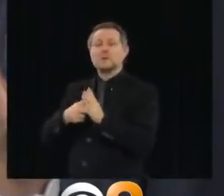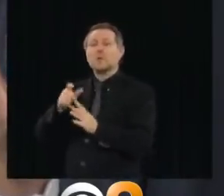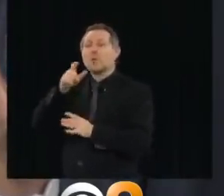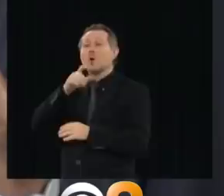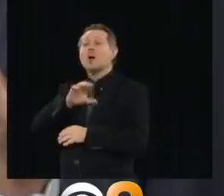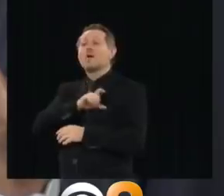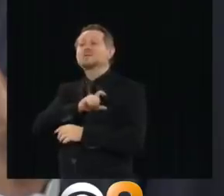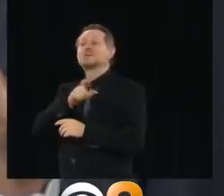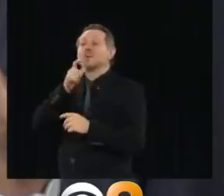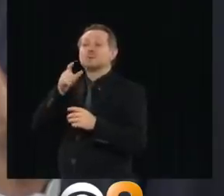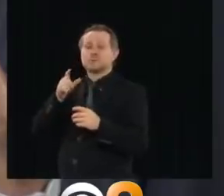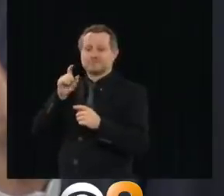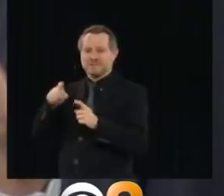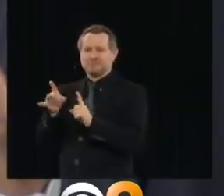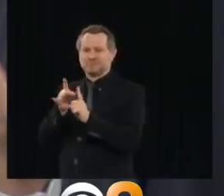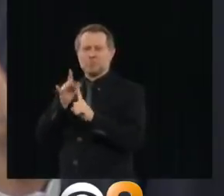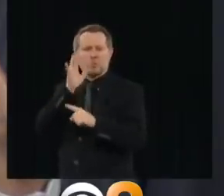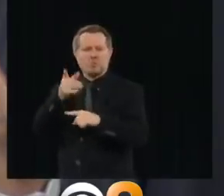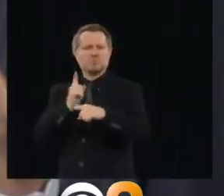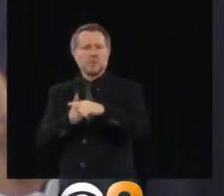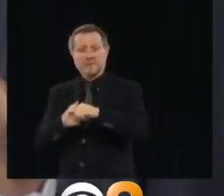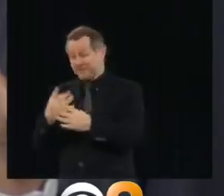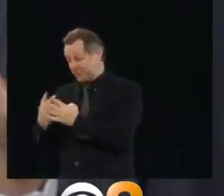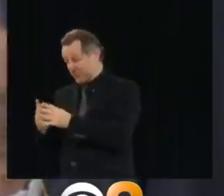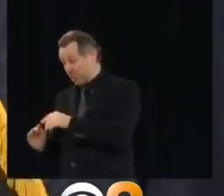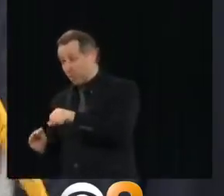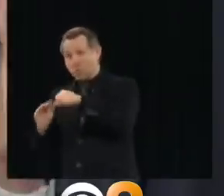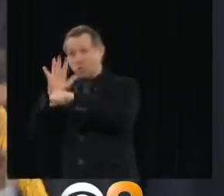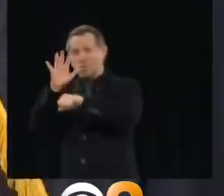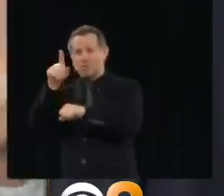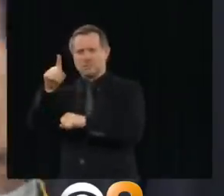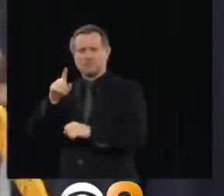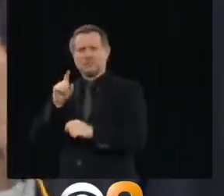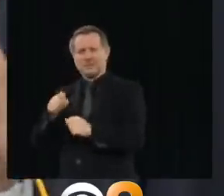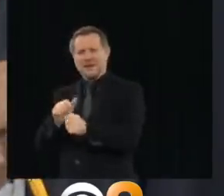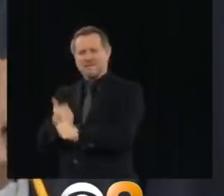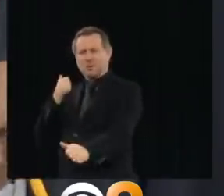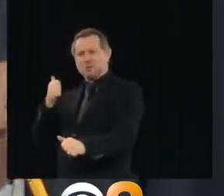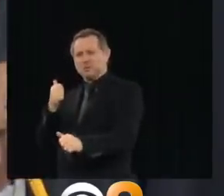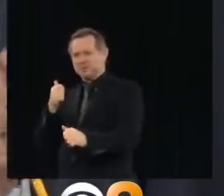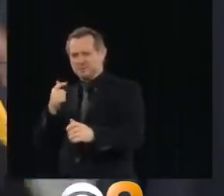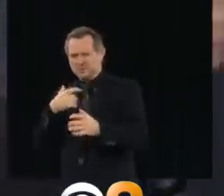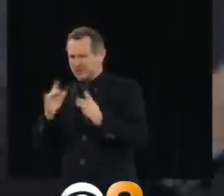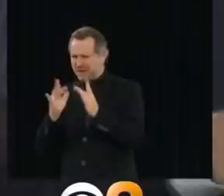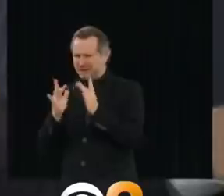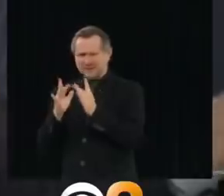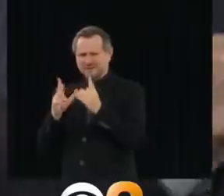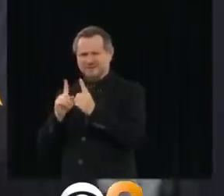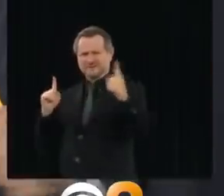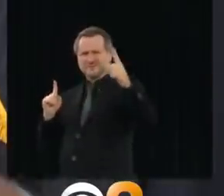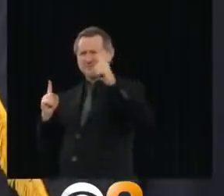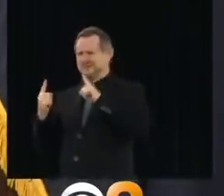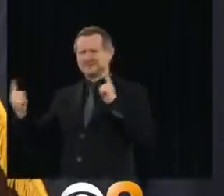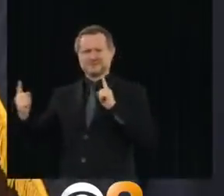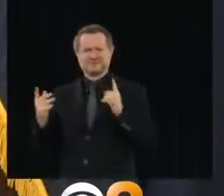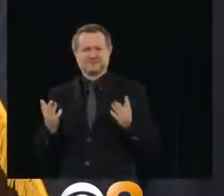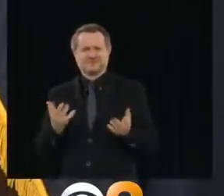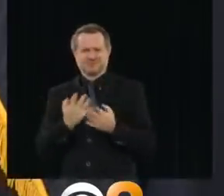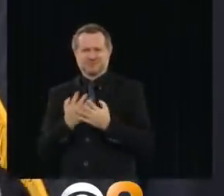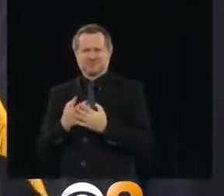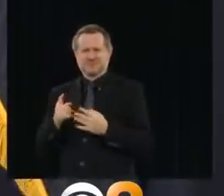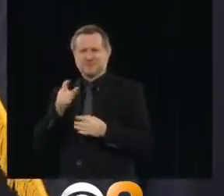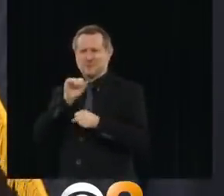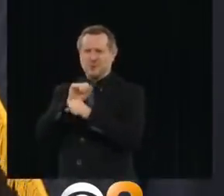test positive because they can't avoid contact with the prison population. You're grabbing a cell, you're putting your hand on